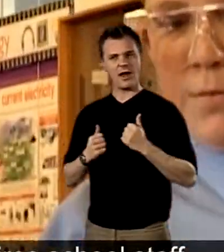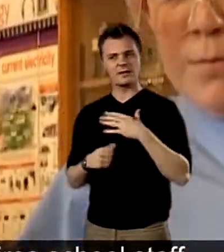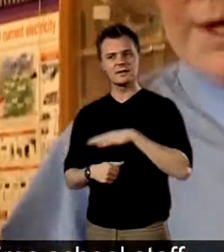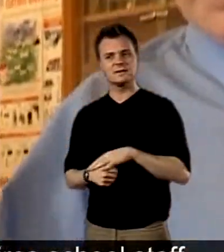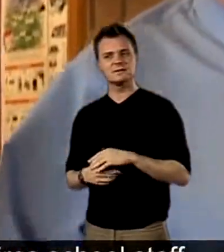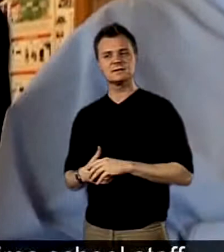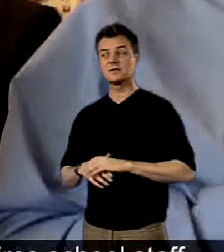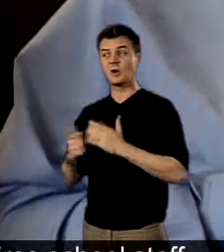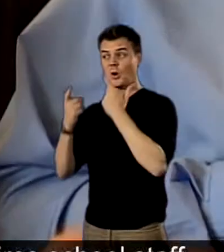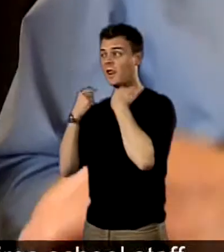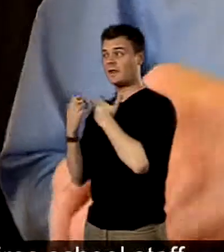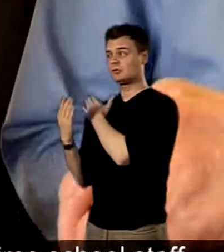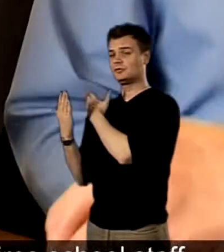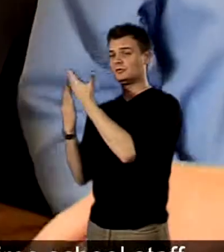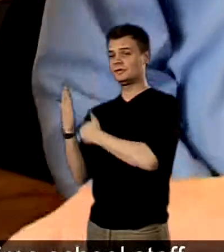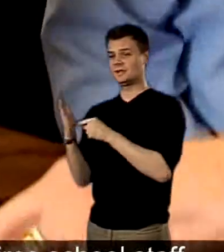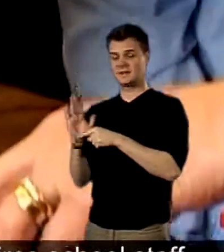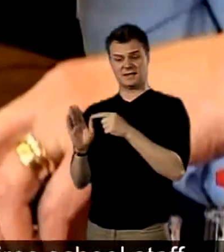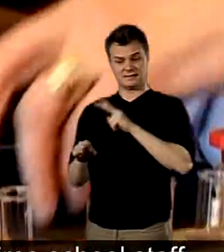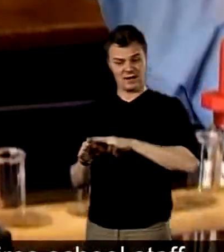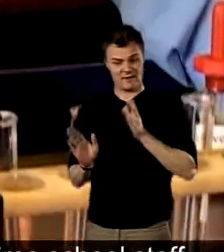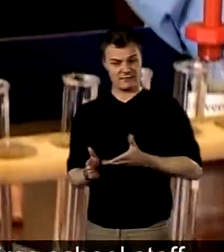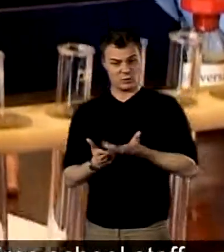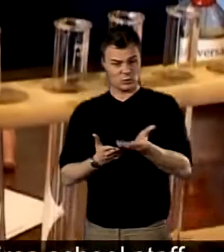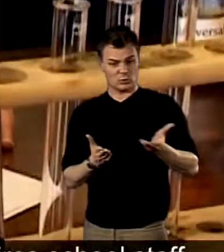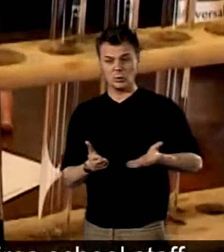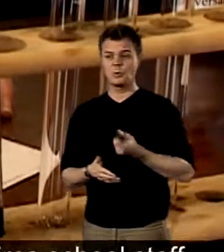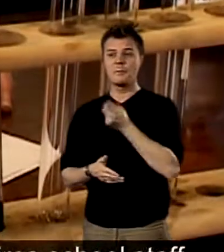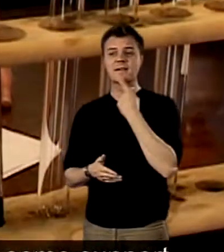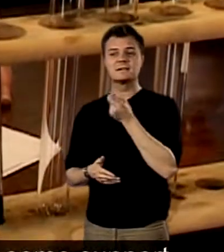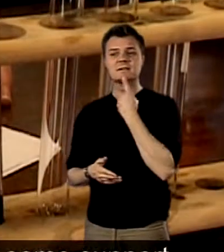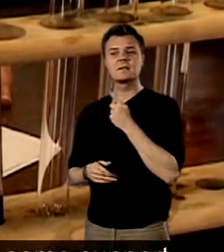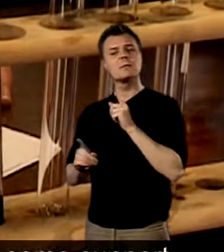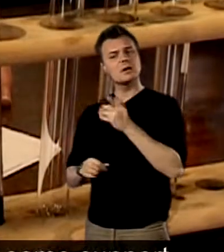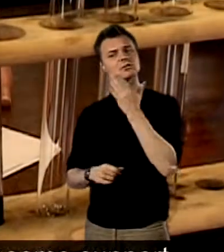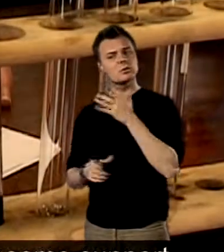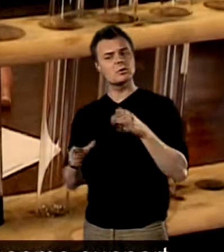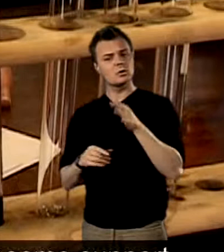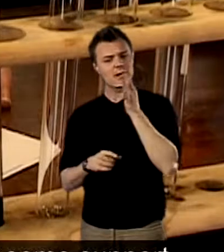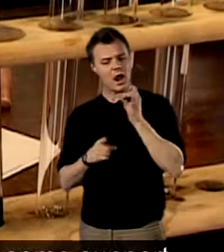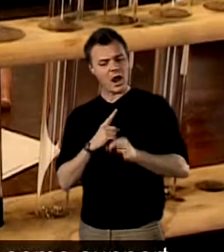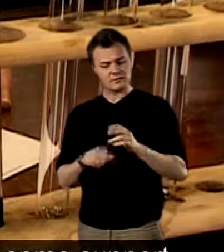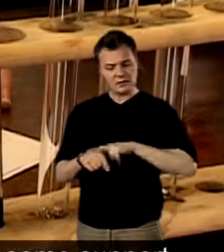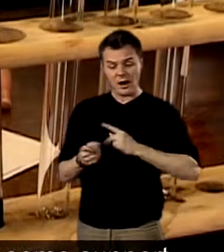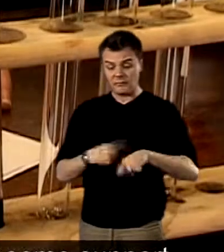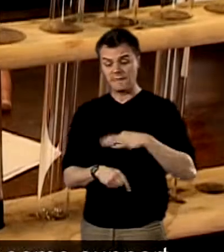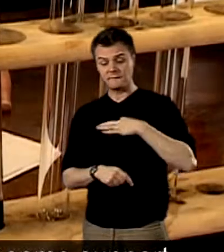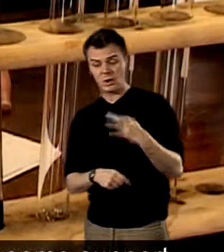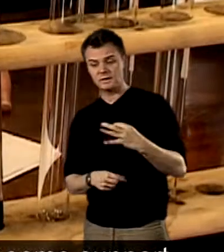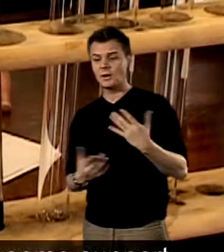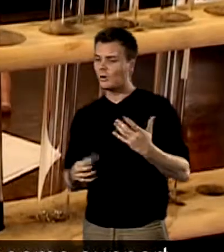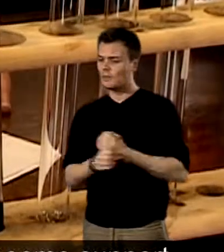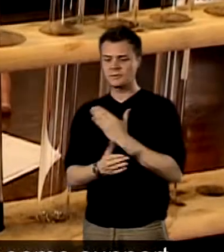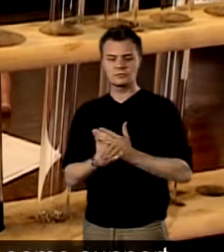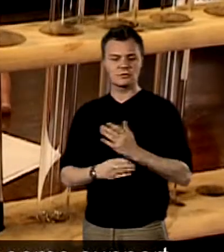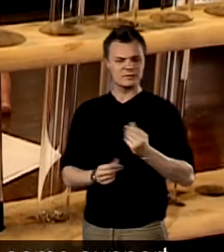duty that requires school staff to administer medicines, but schools can ask staff to volunteer or ensure that some